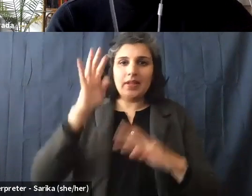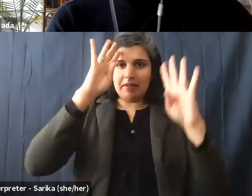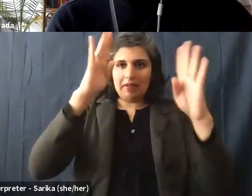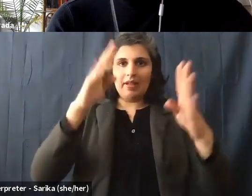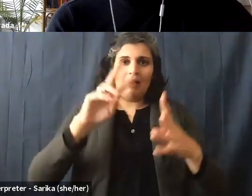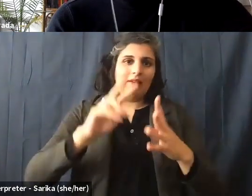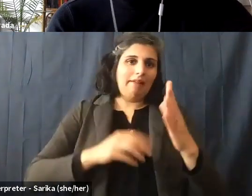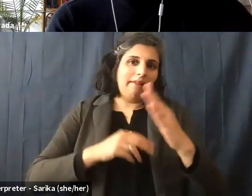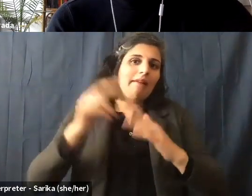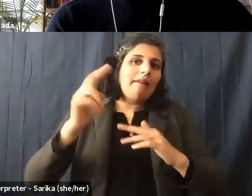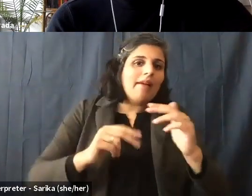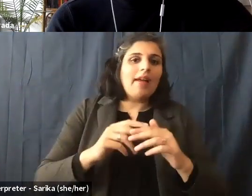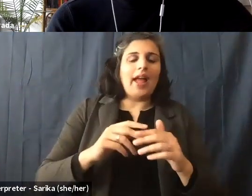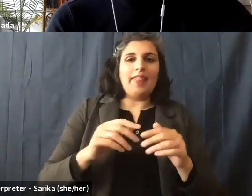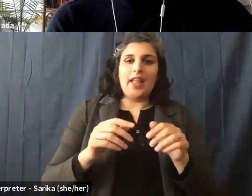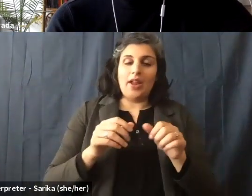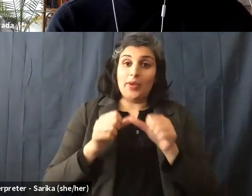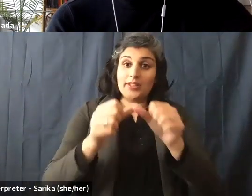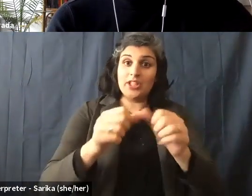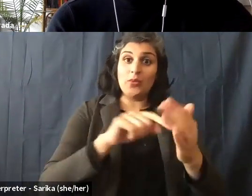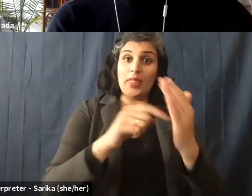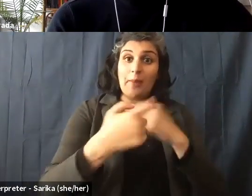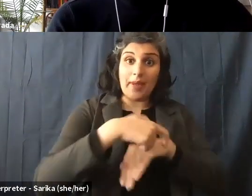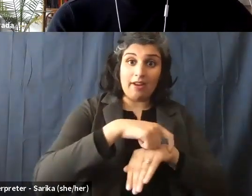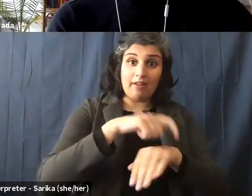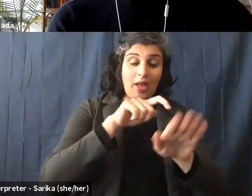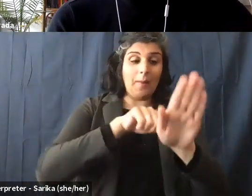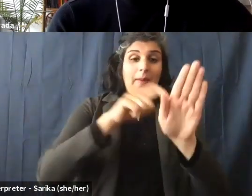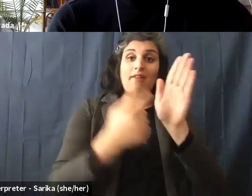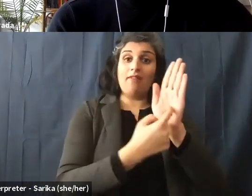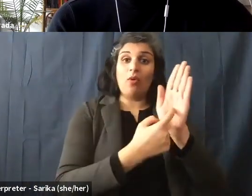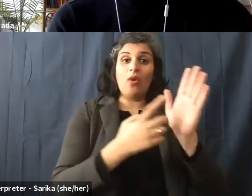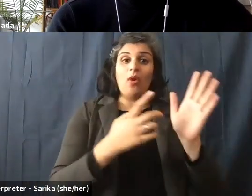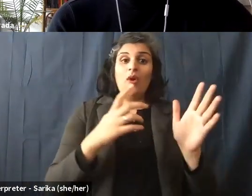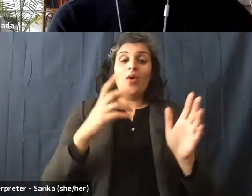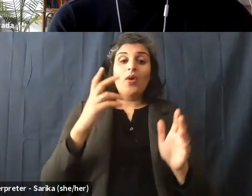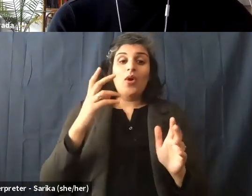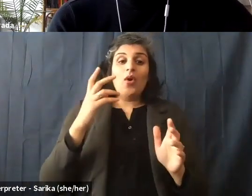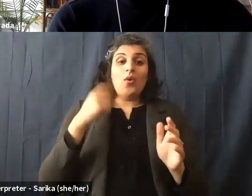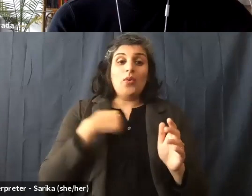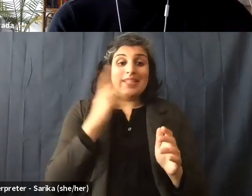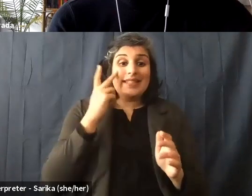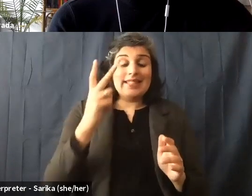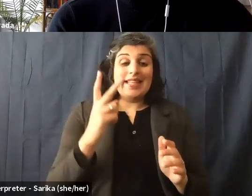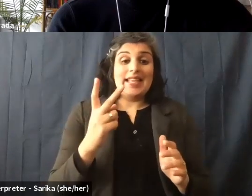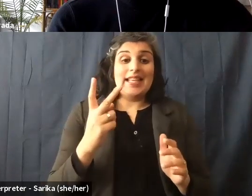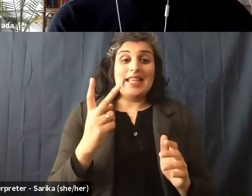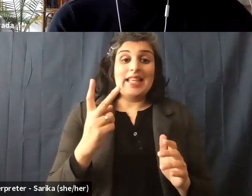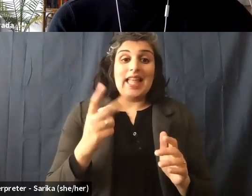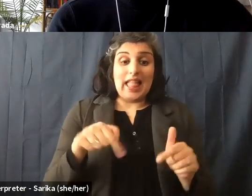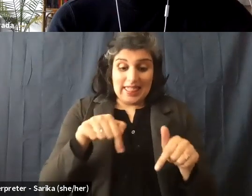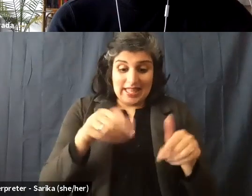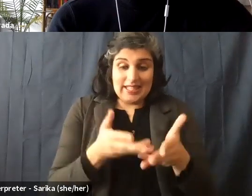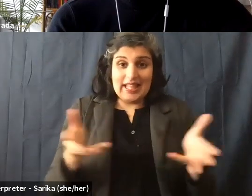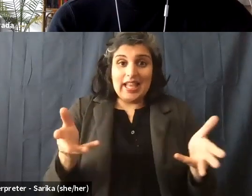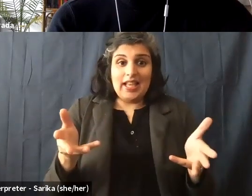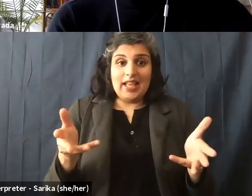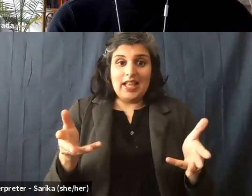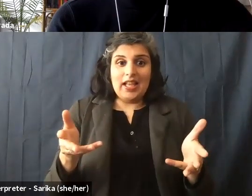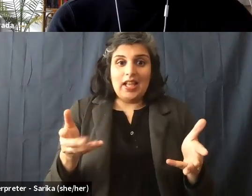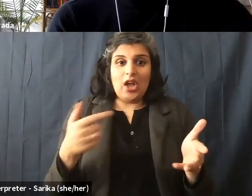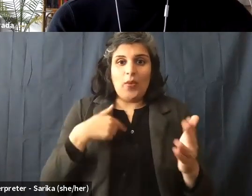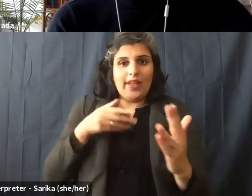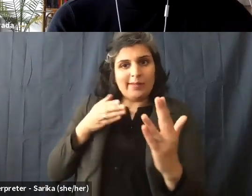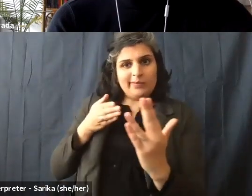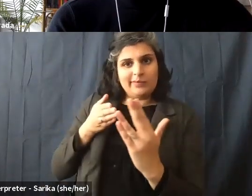metaphor, it's also a place where we see how, how Fred, how like actually these things are, we can penetrate,